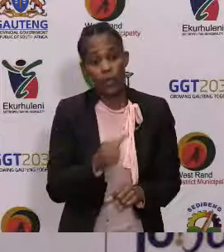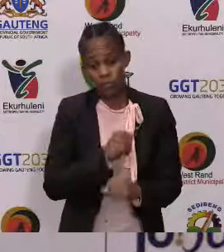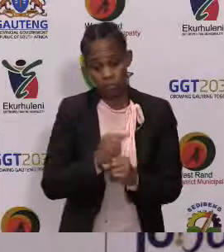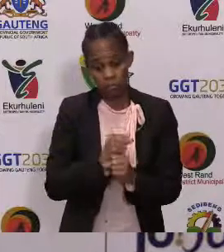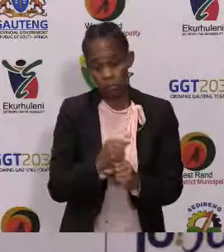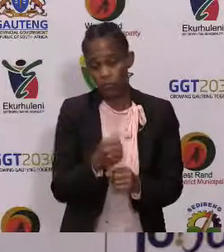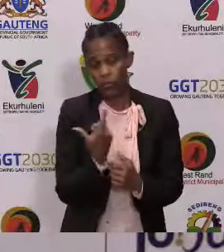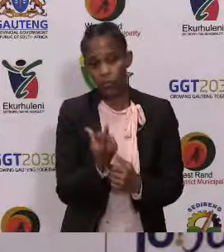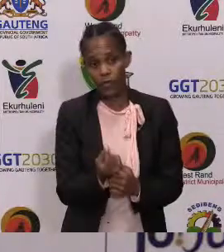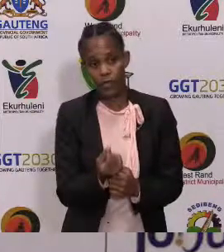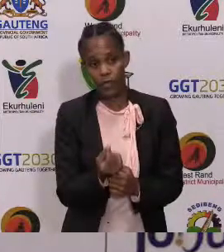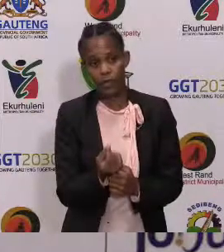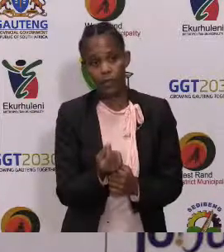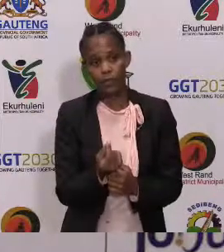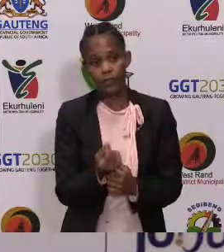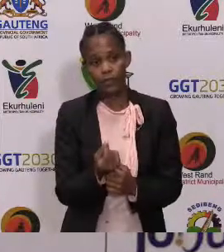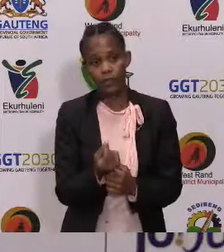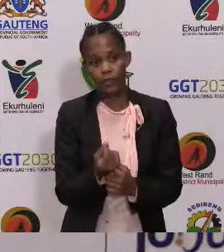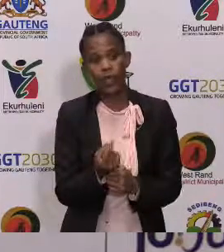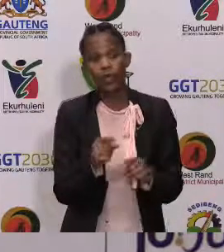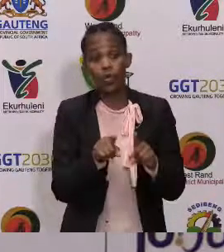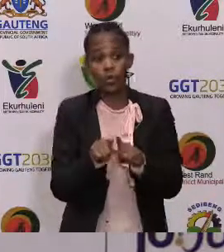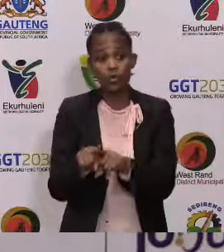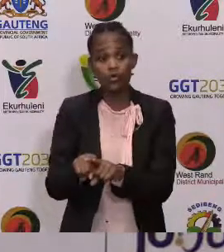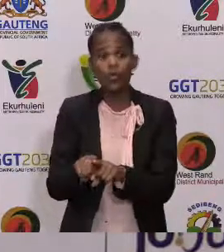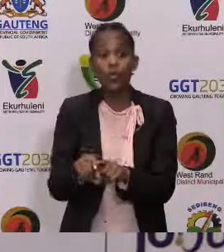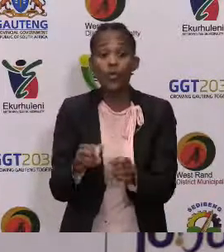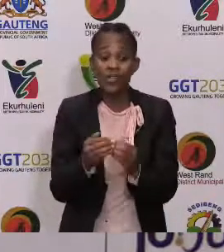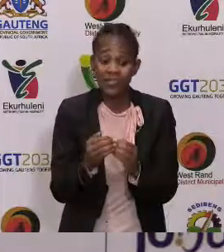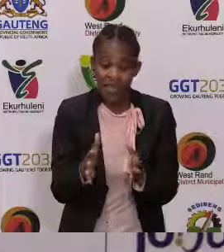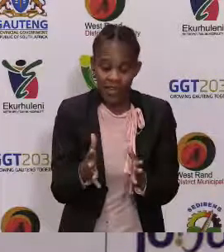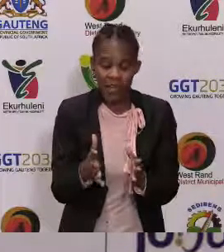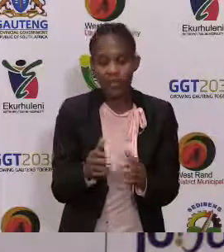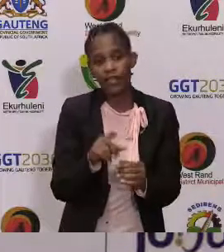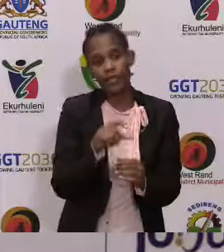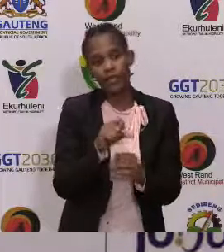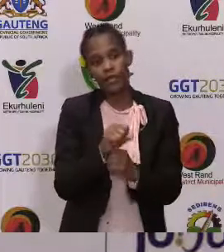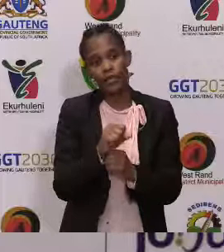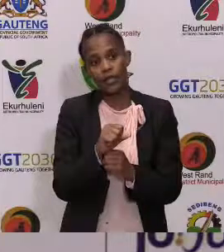have created. And then when we started, it was